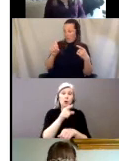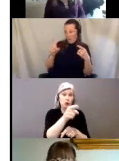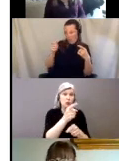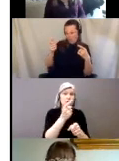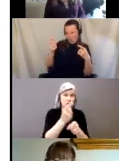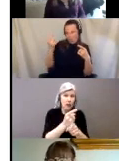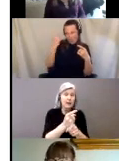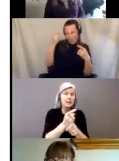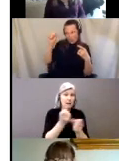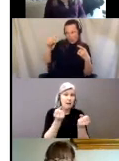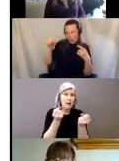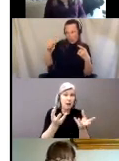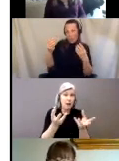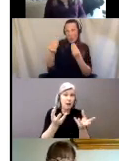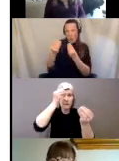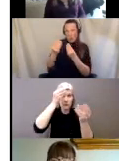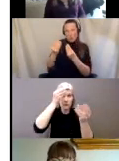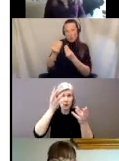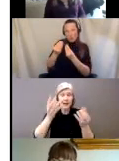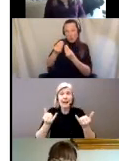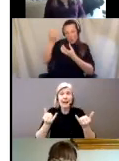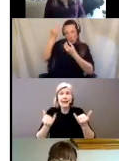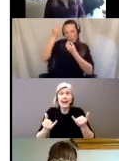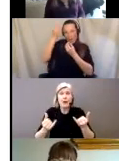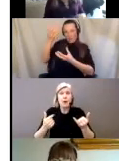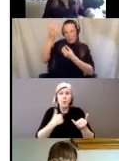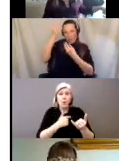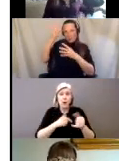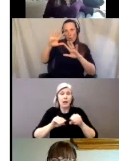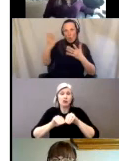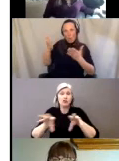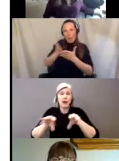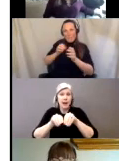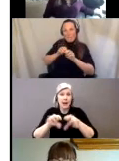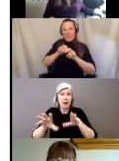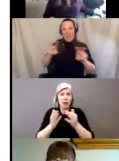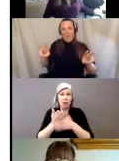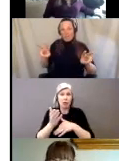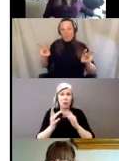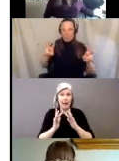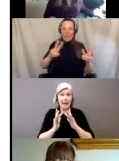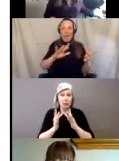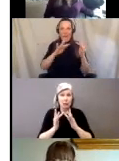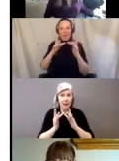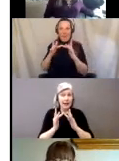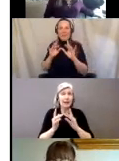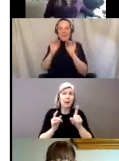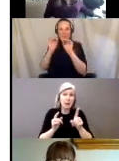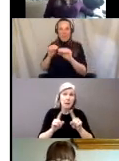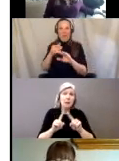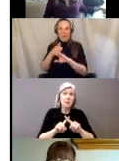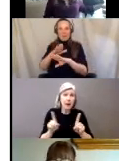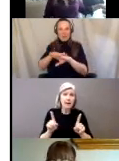right now is being shared electronically. But we do certainly have the option for